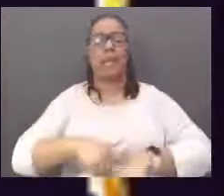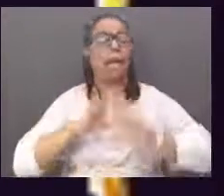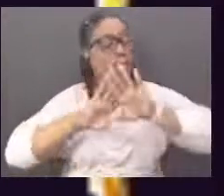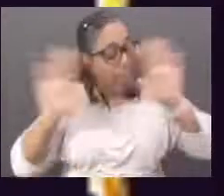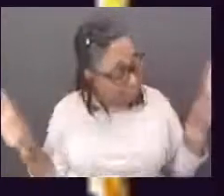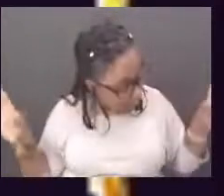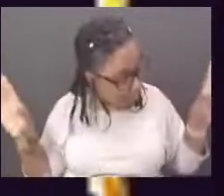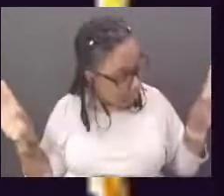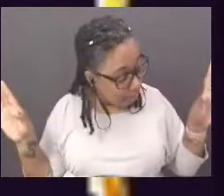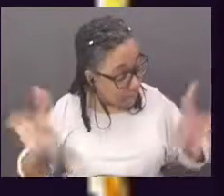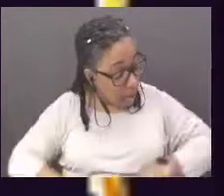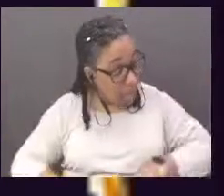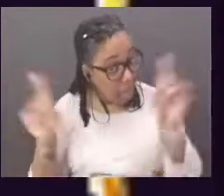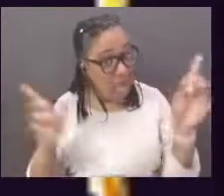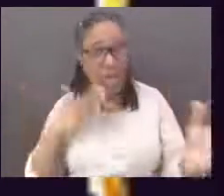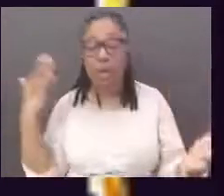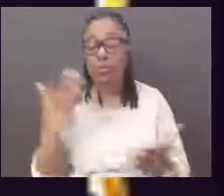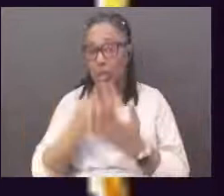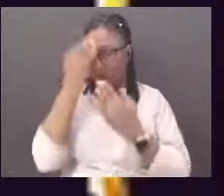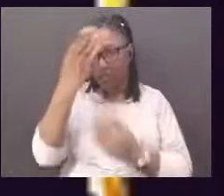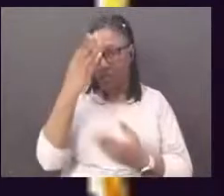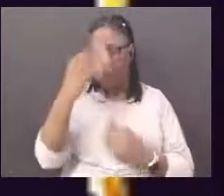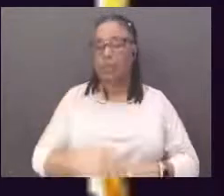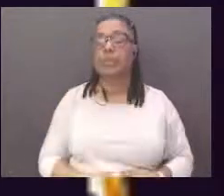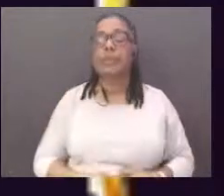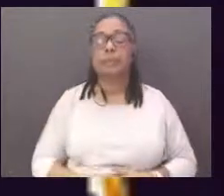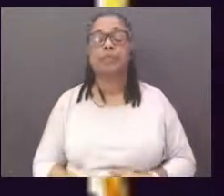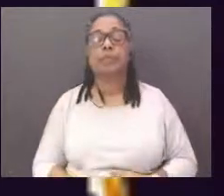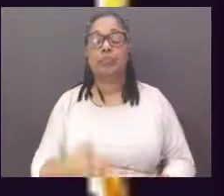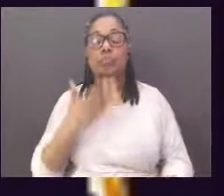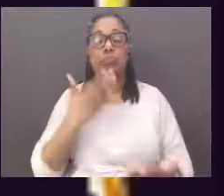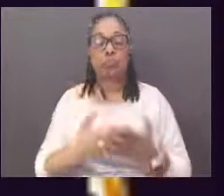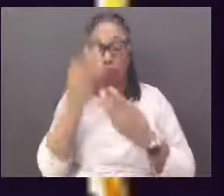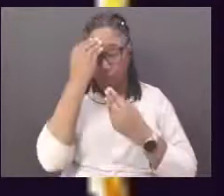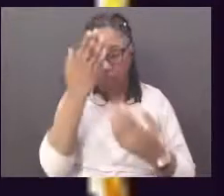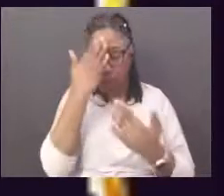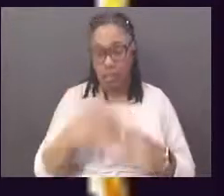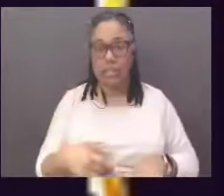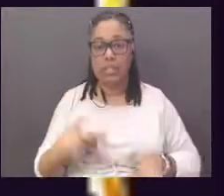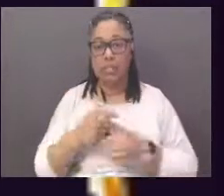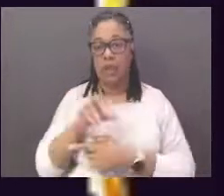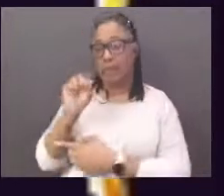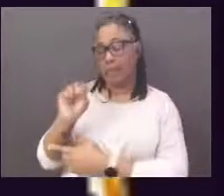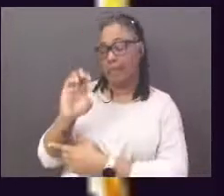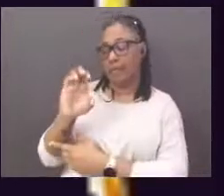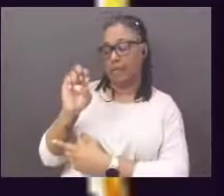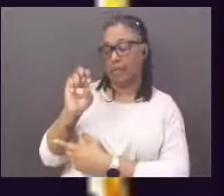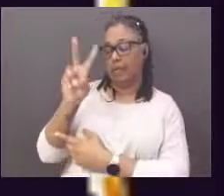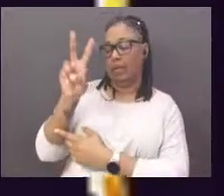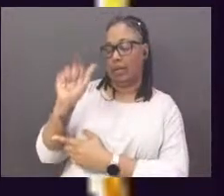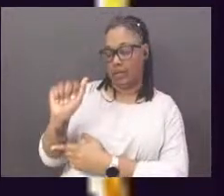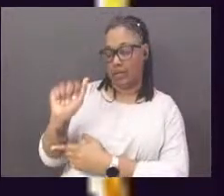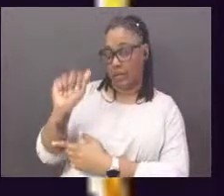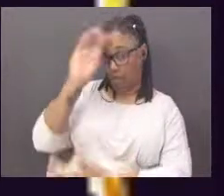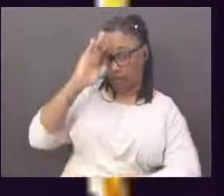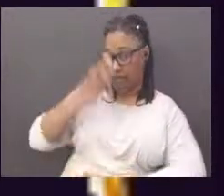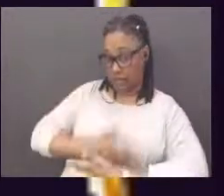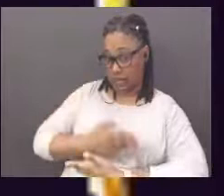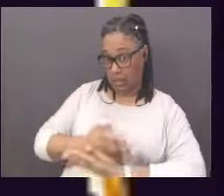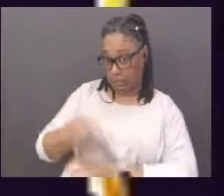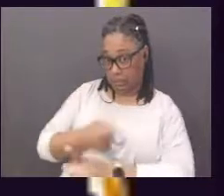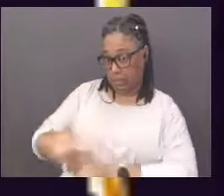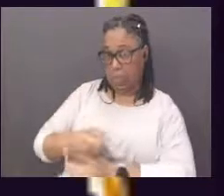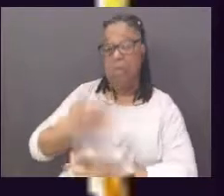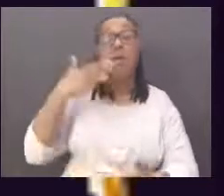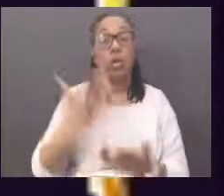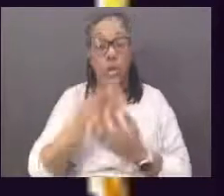is some good news that comes out of the beating that the Sceva sons took. The good news is that